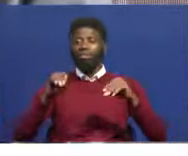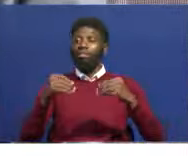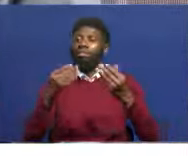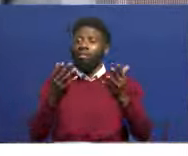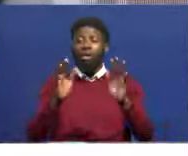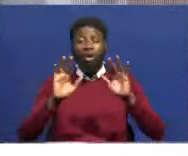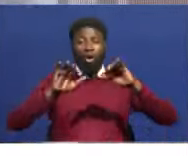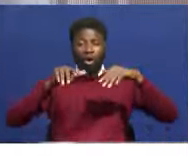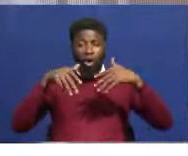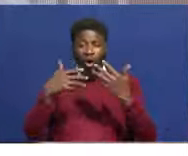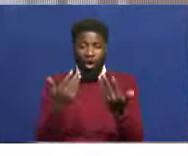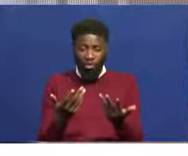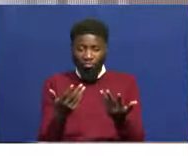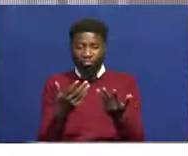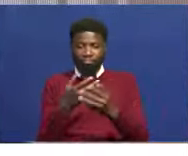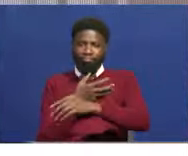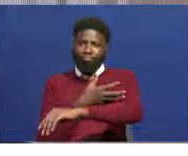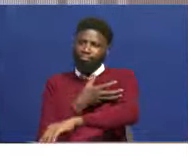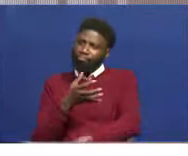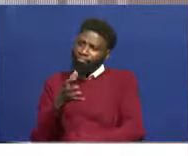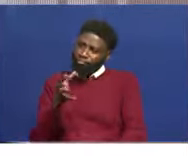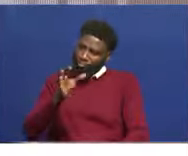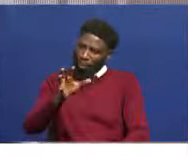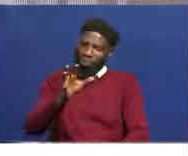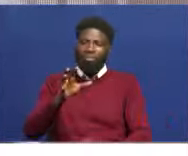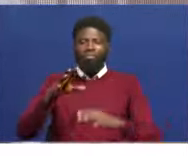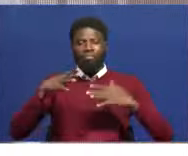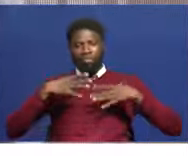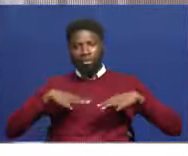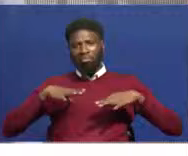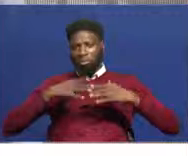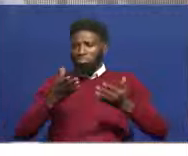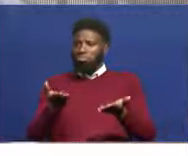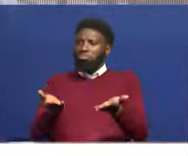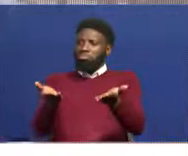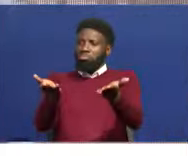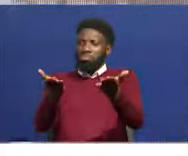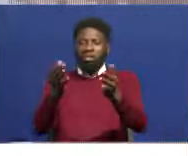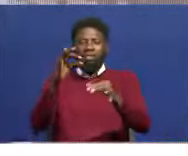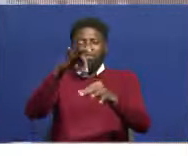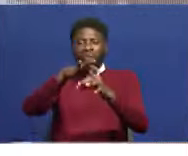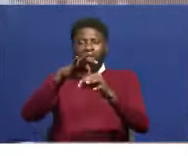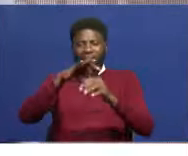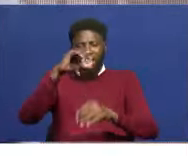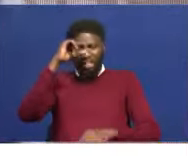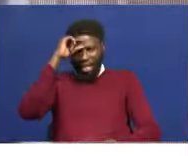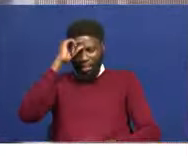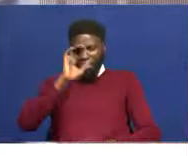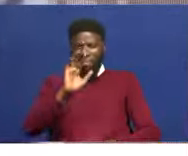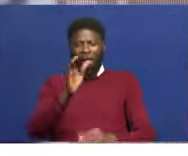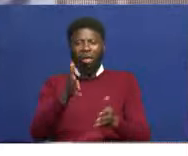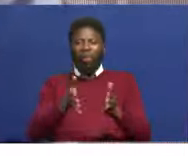people to elect their governments in free, peaceful, and fair elections.